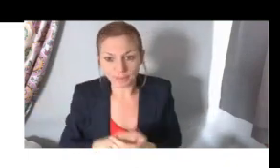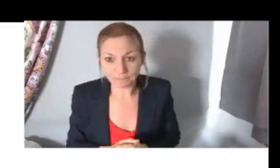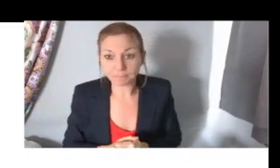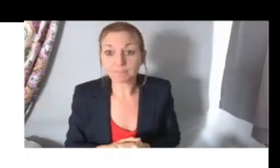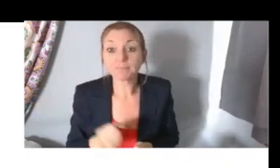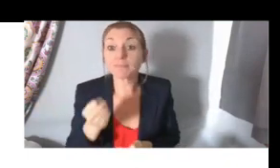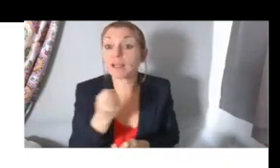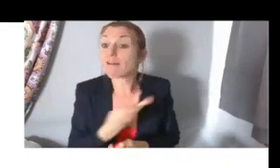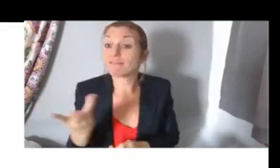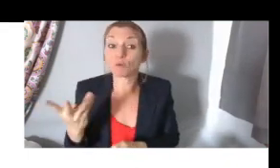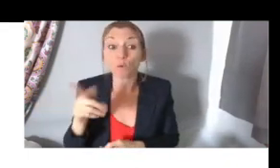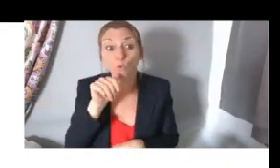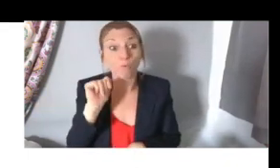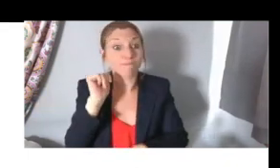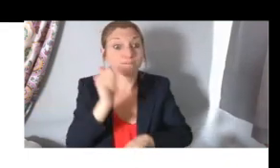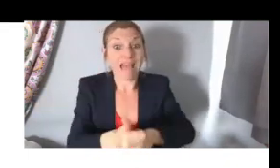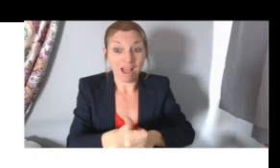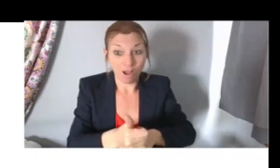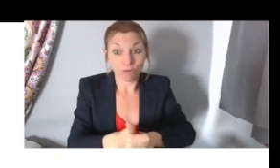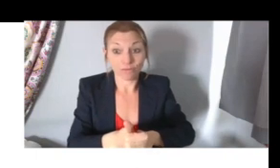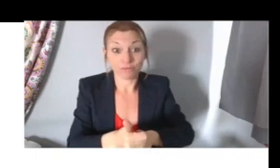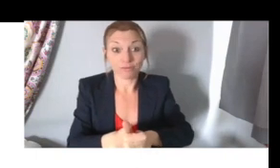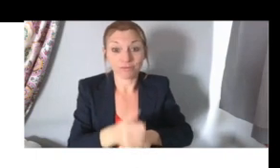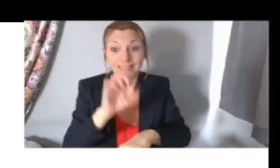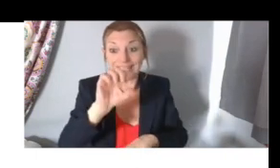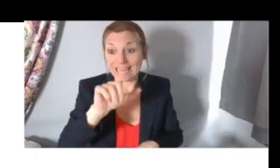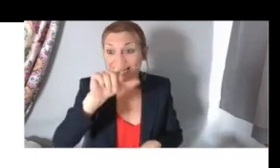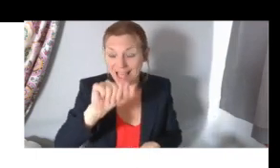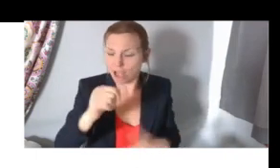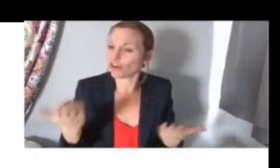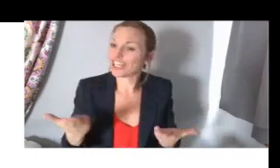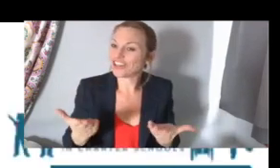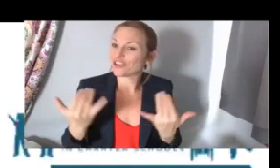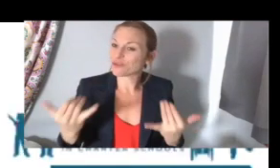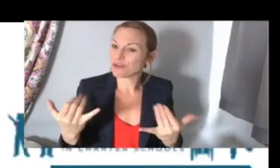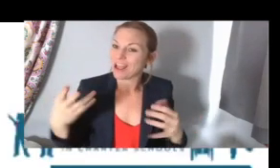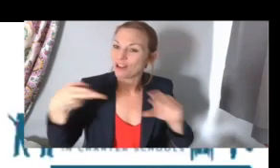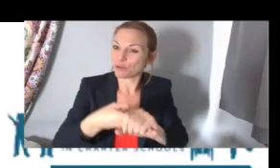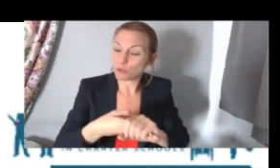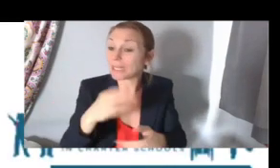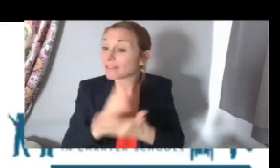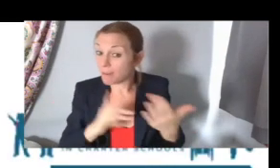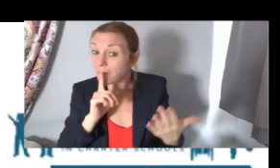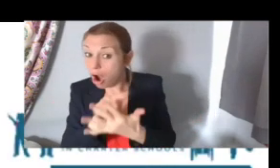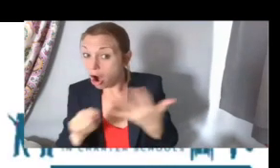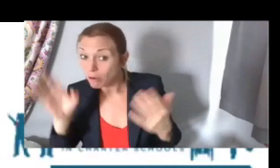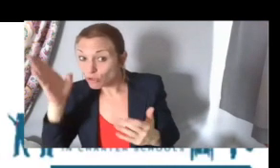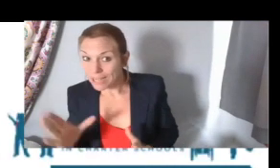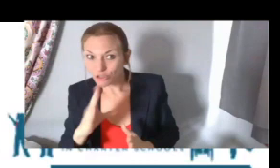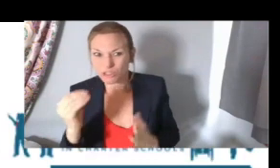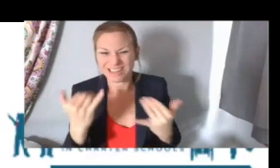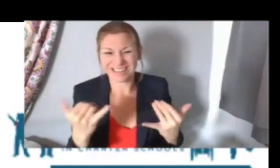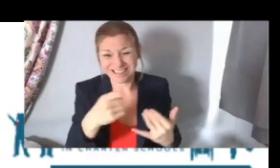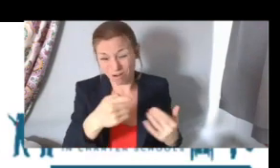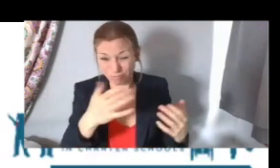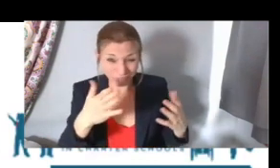partners here, some of which are joining us as presenters on today's webinar, as well as a growing list of over 50